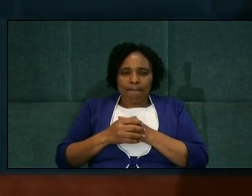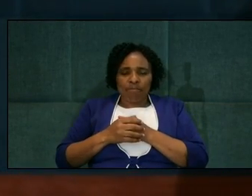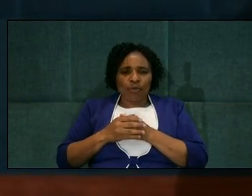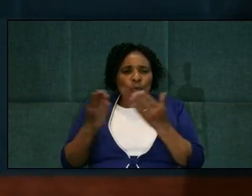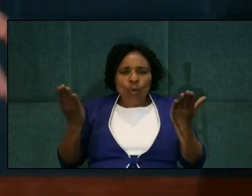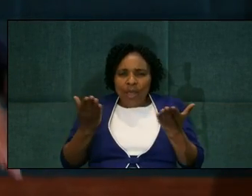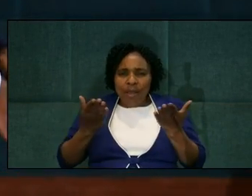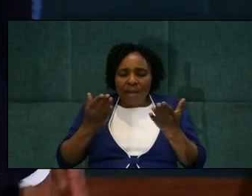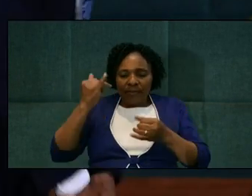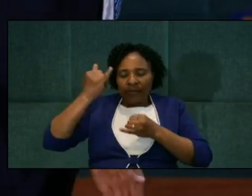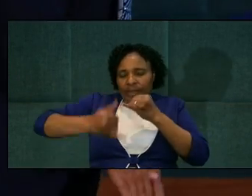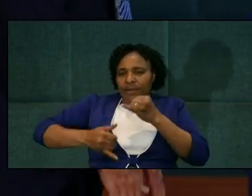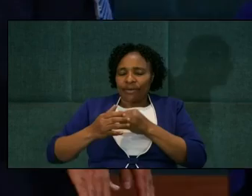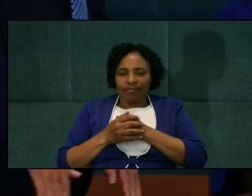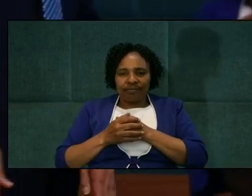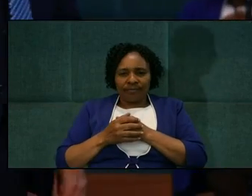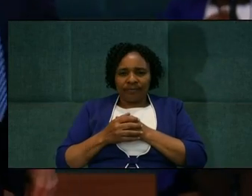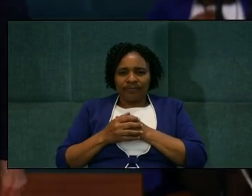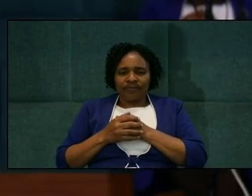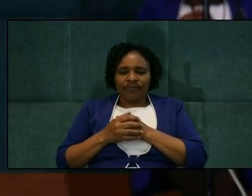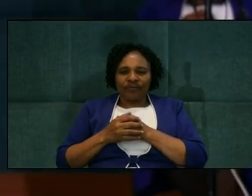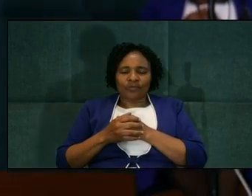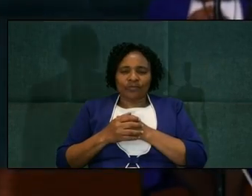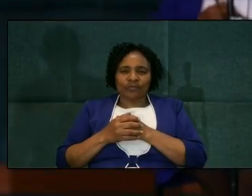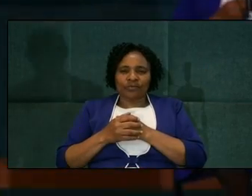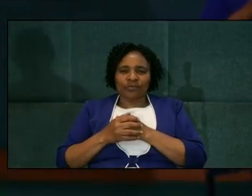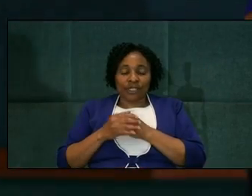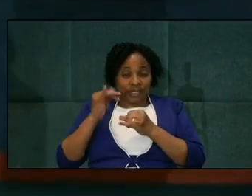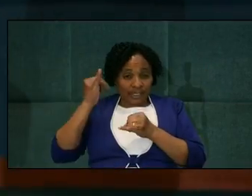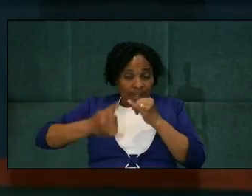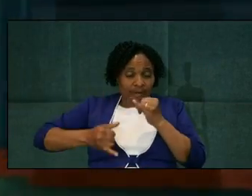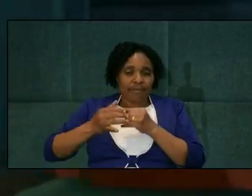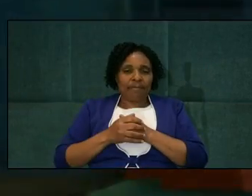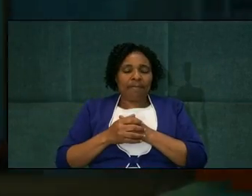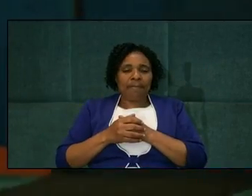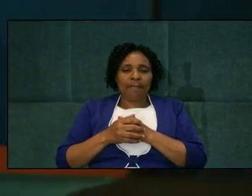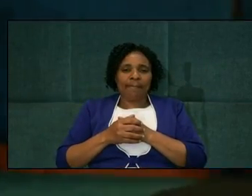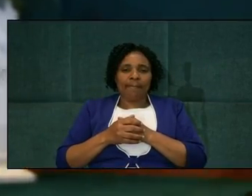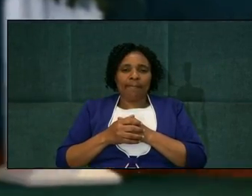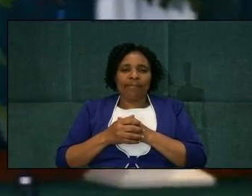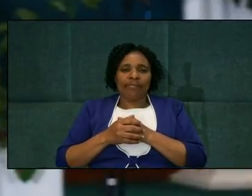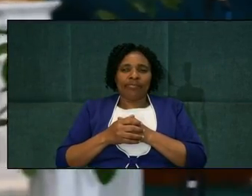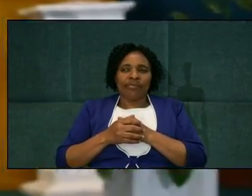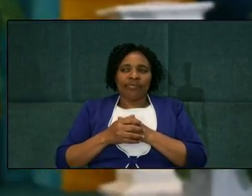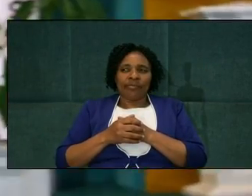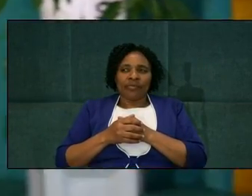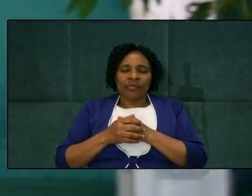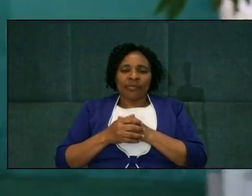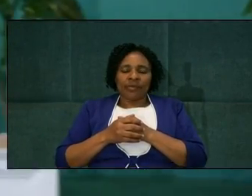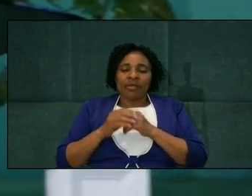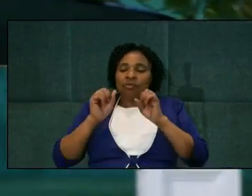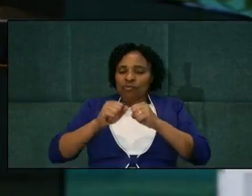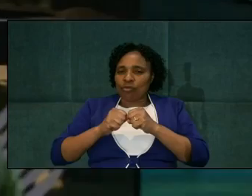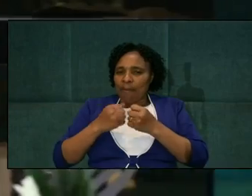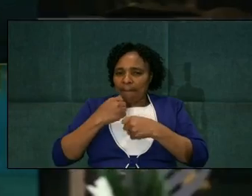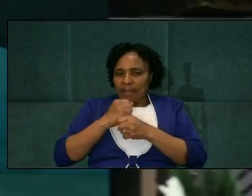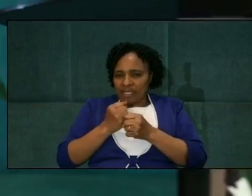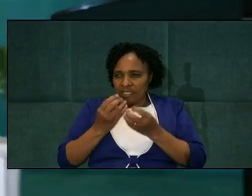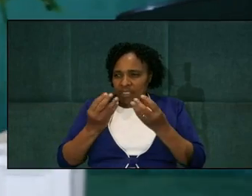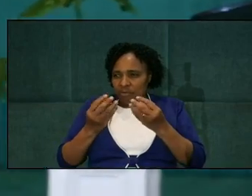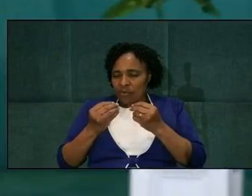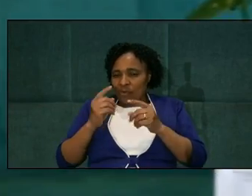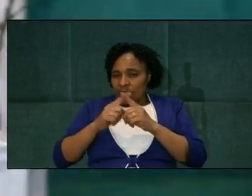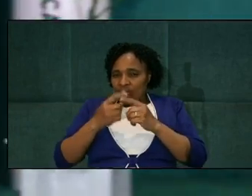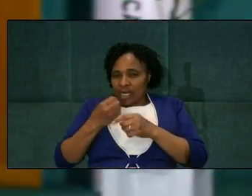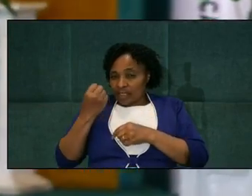We're at the end. At the end. Let me wrap up this sermon for you so you